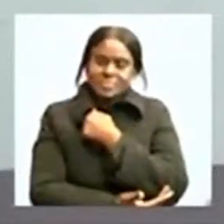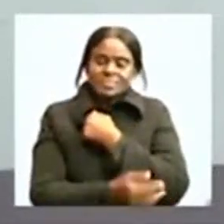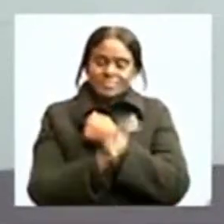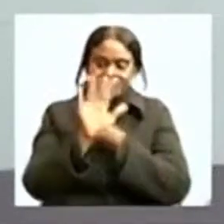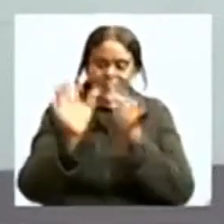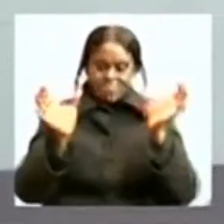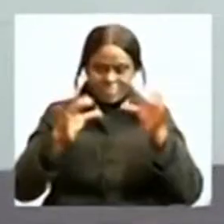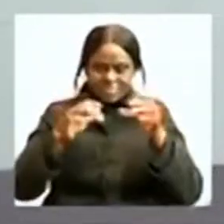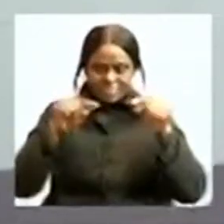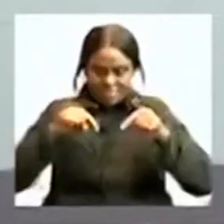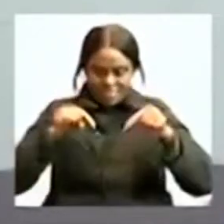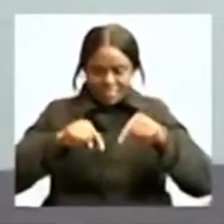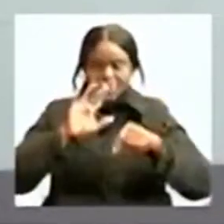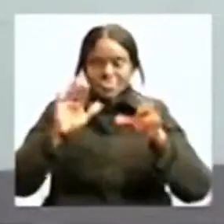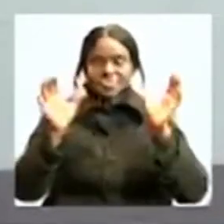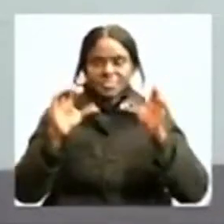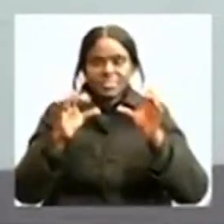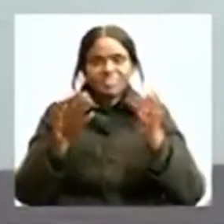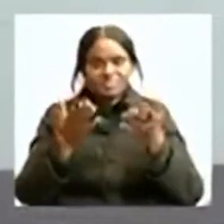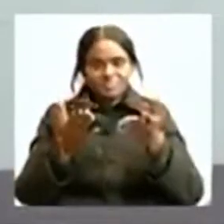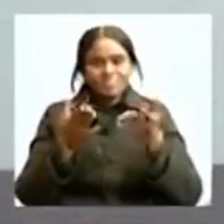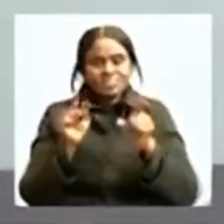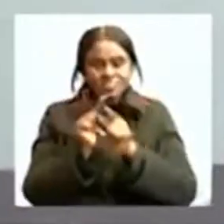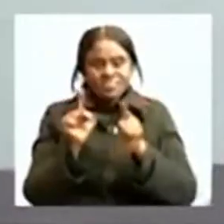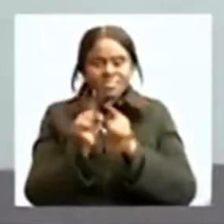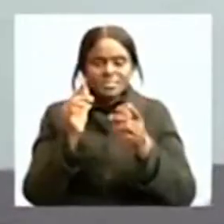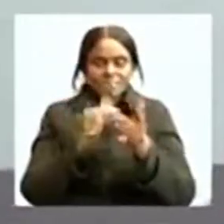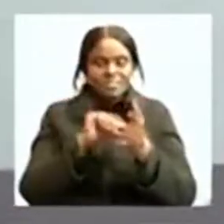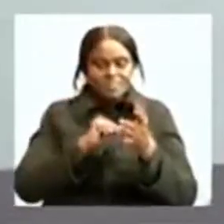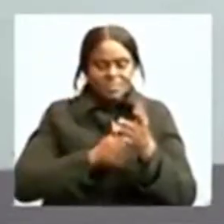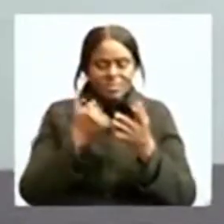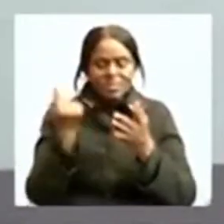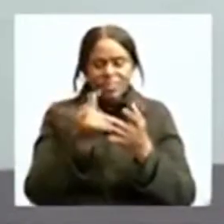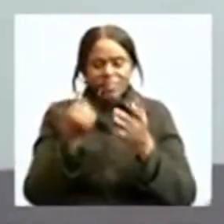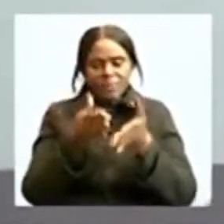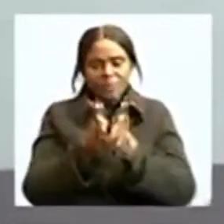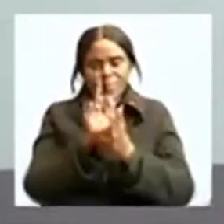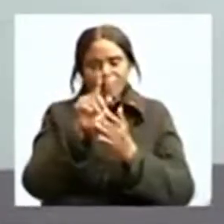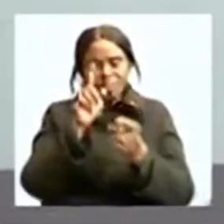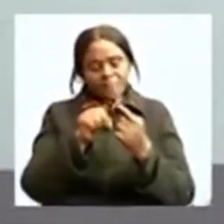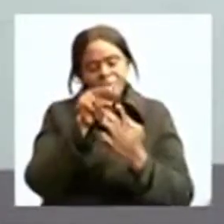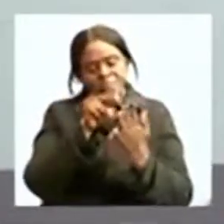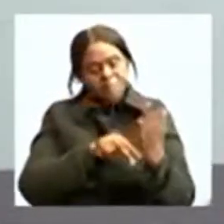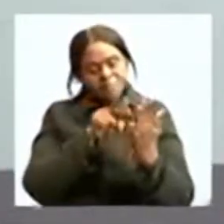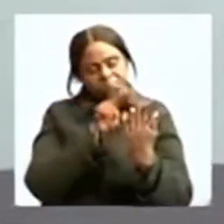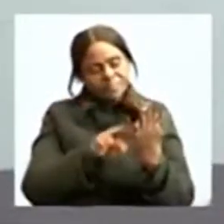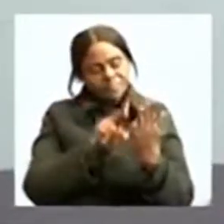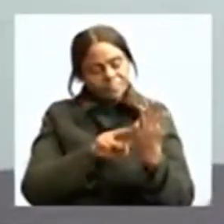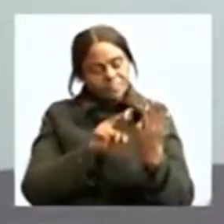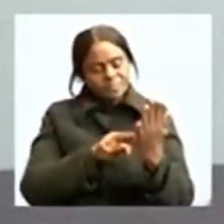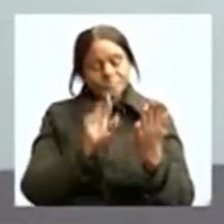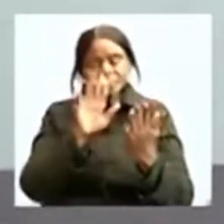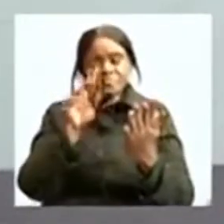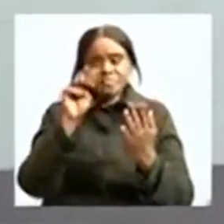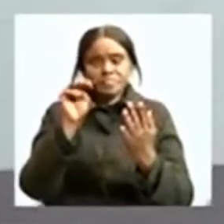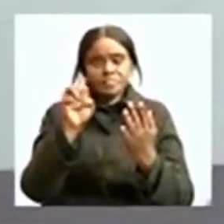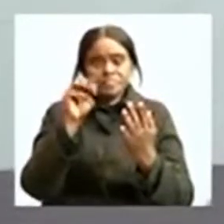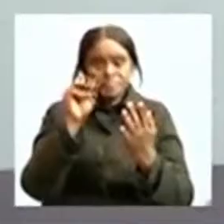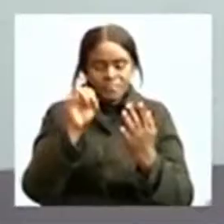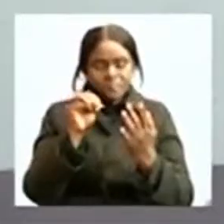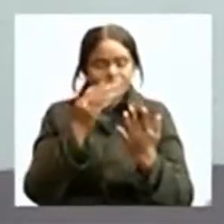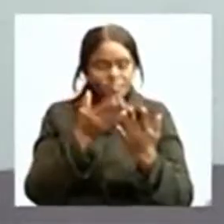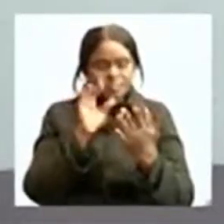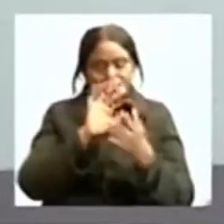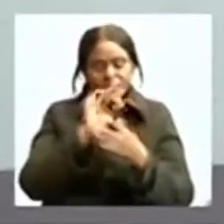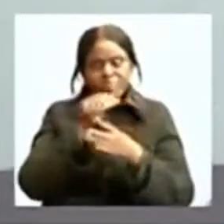your committee. This is your committee, and we would like to ask you to take us through your memorandum or